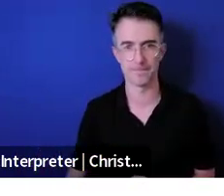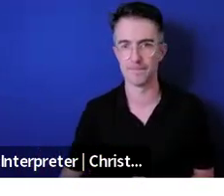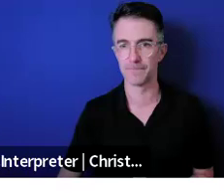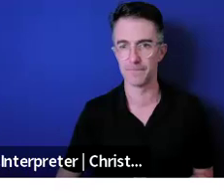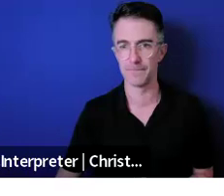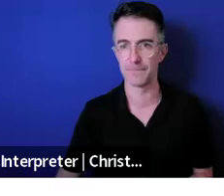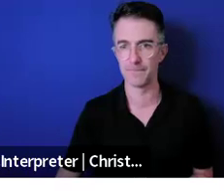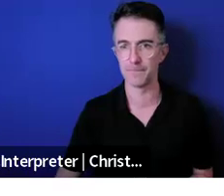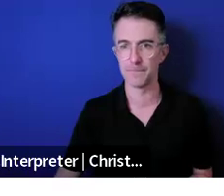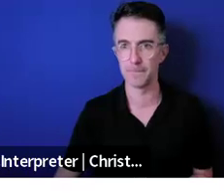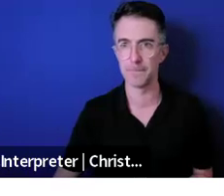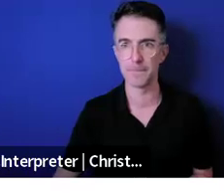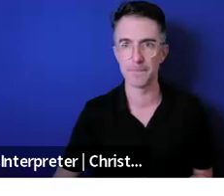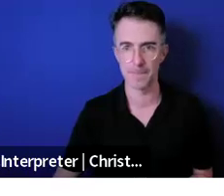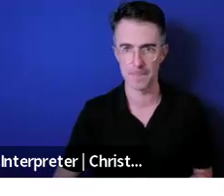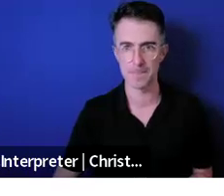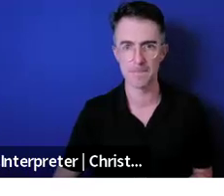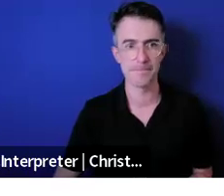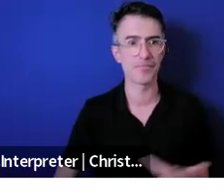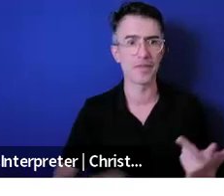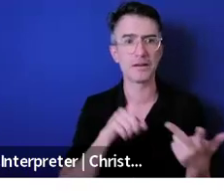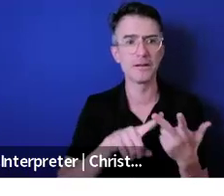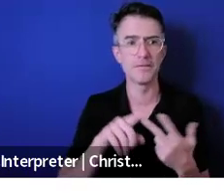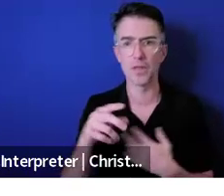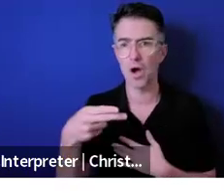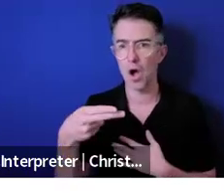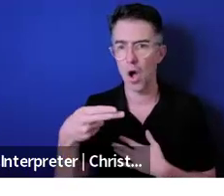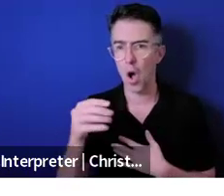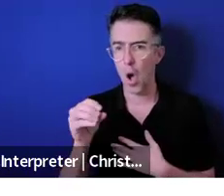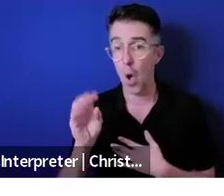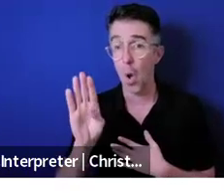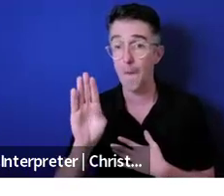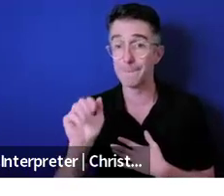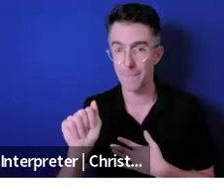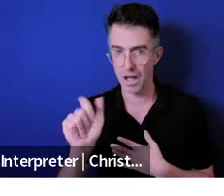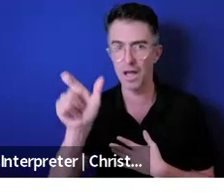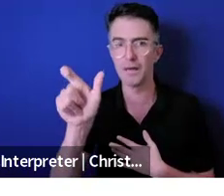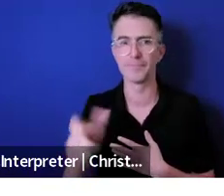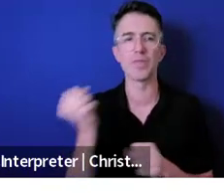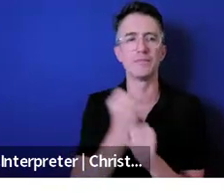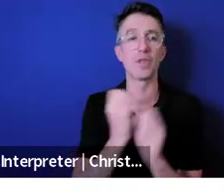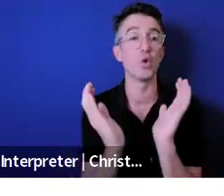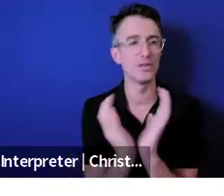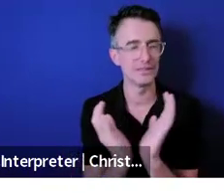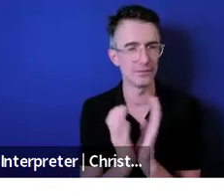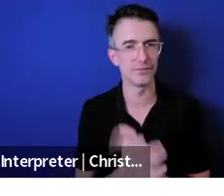Hovakimyan, social policy specialist. And last not least, we will have our